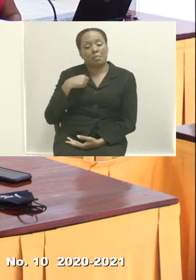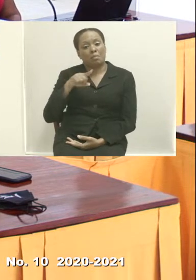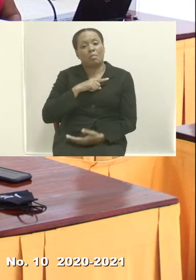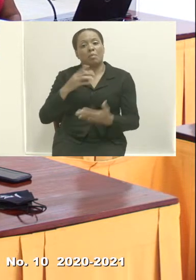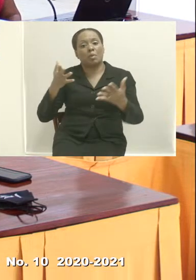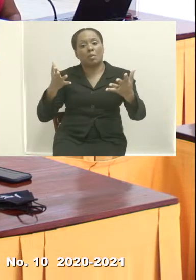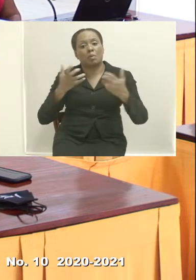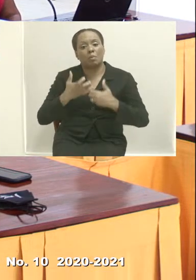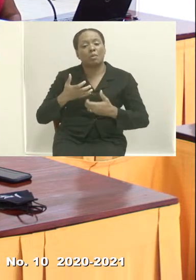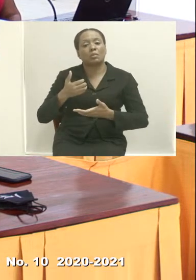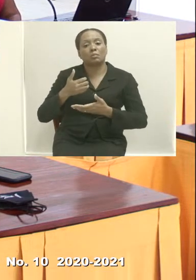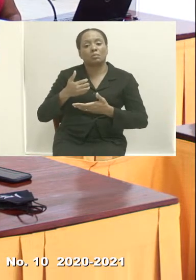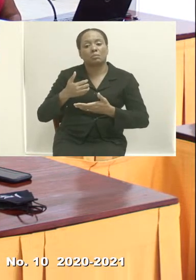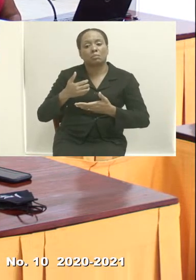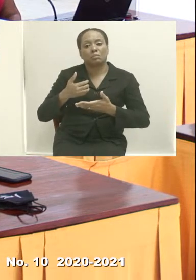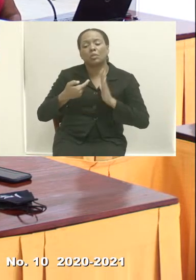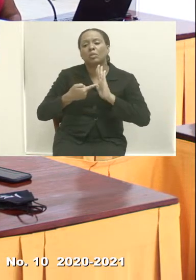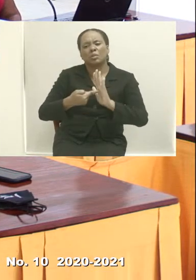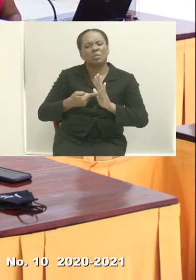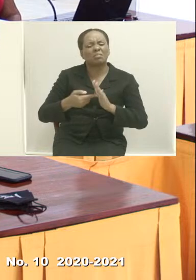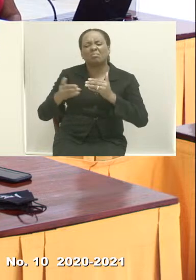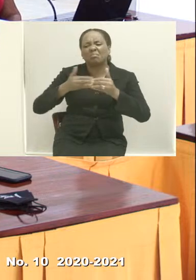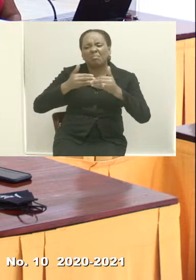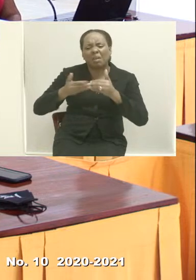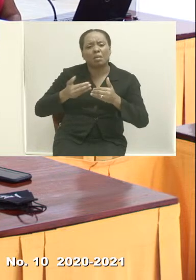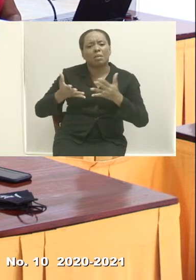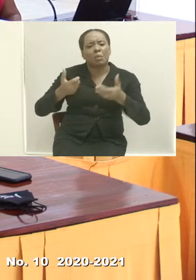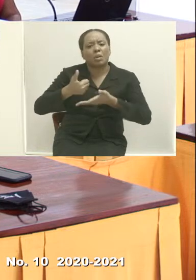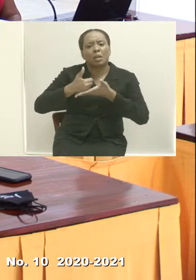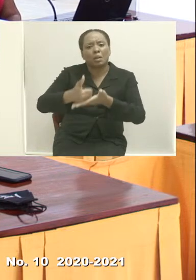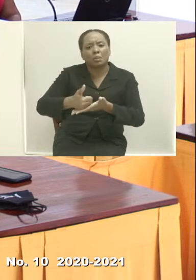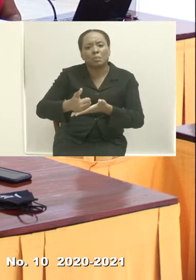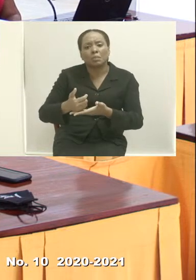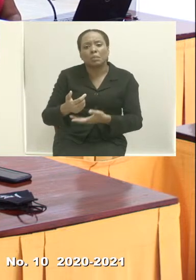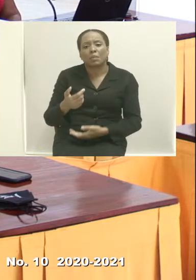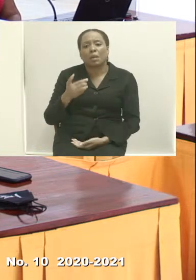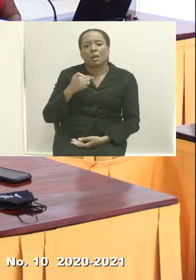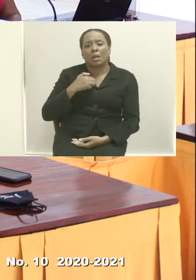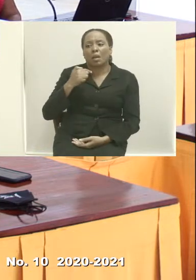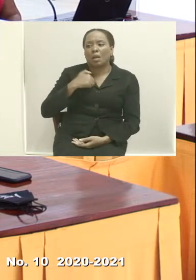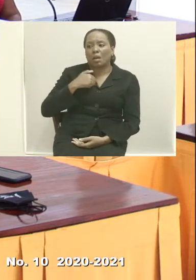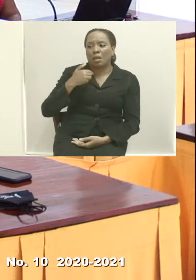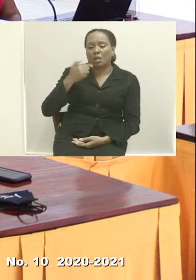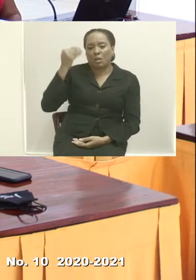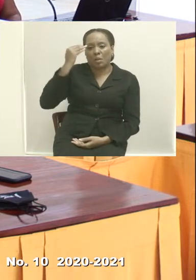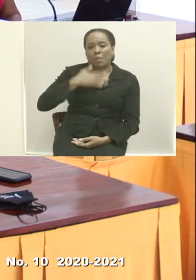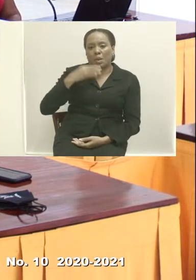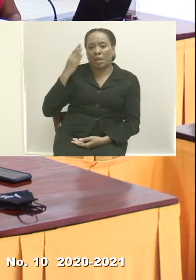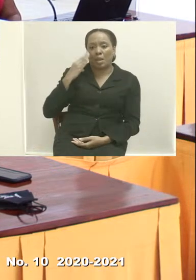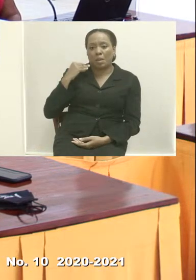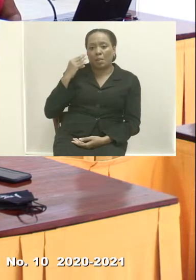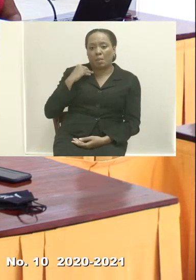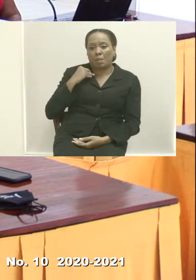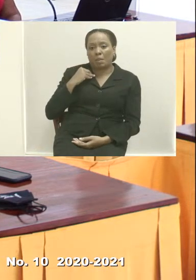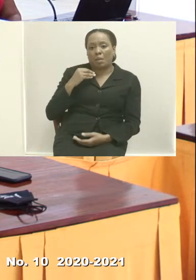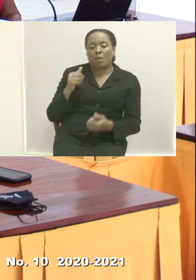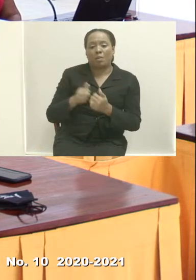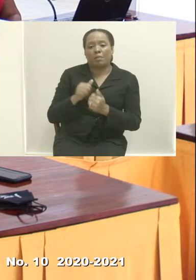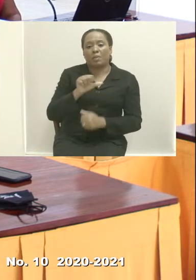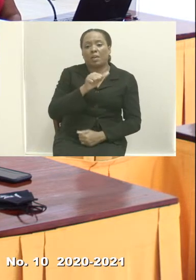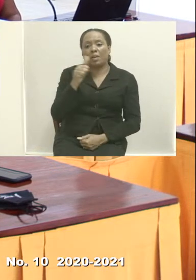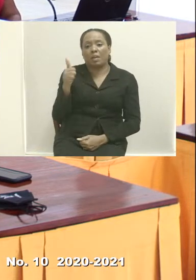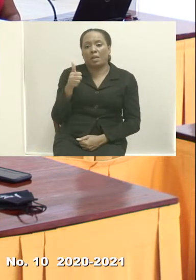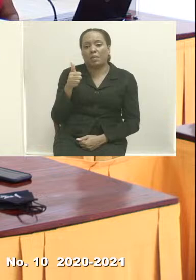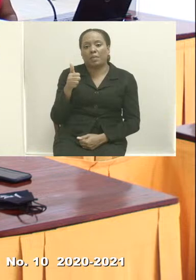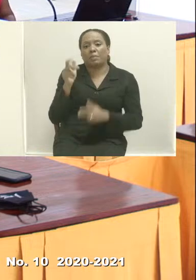assist. I had the opportunity with P.S. Reed, who sits to my left, of walking, well, not walking, we walked